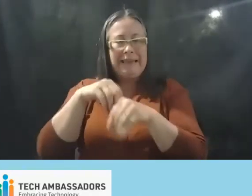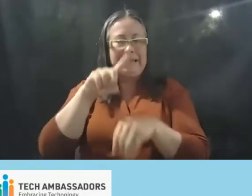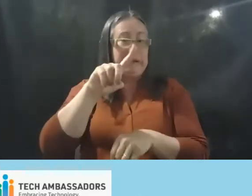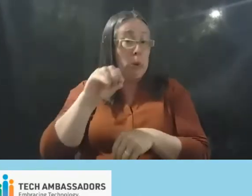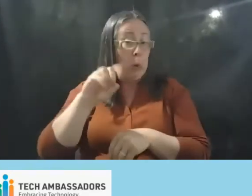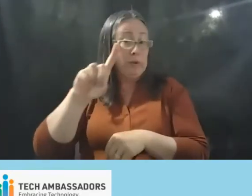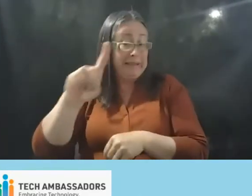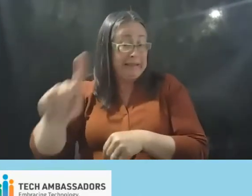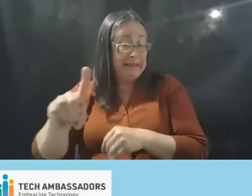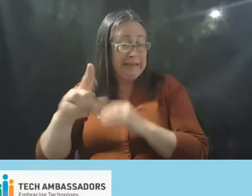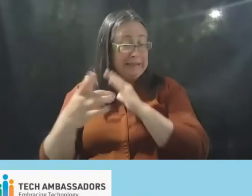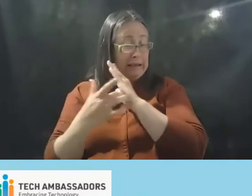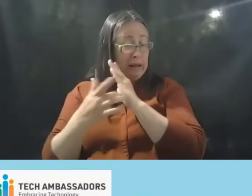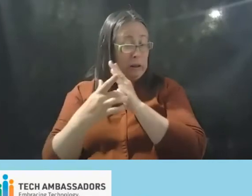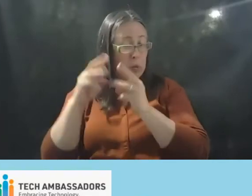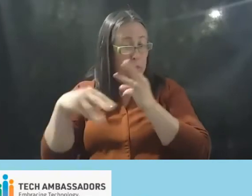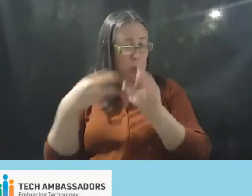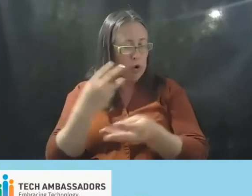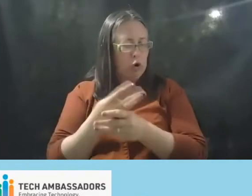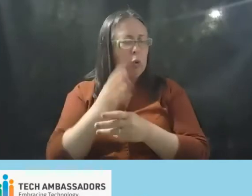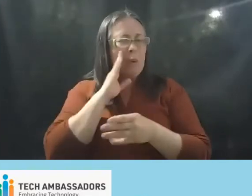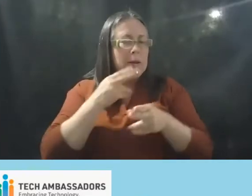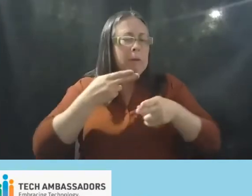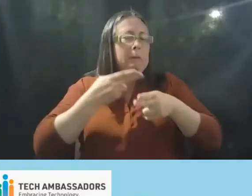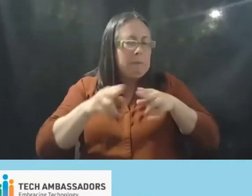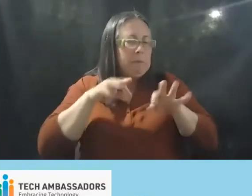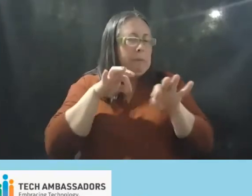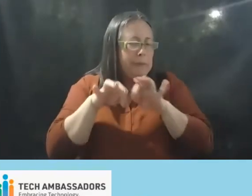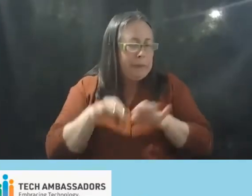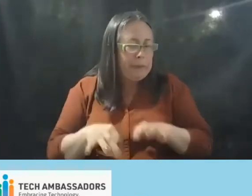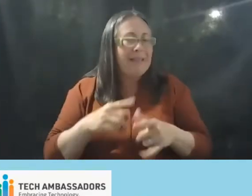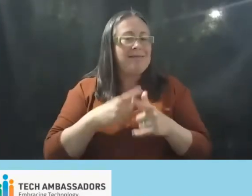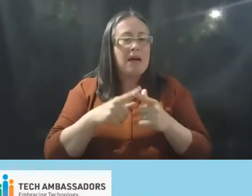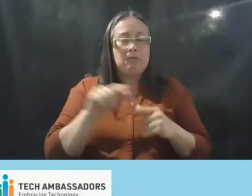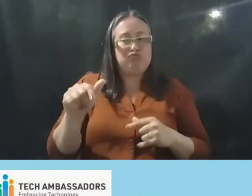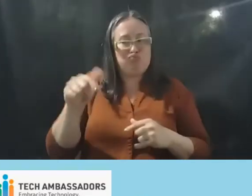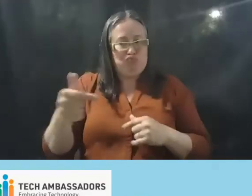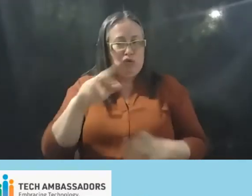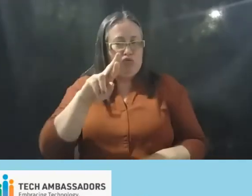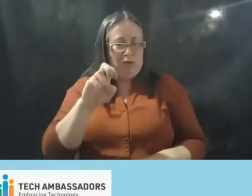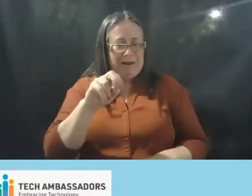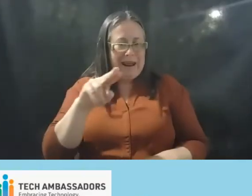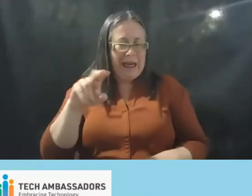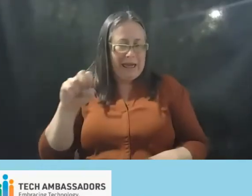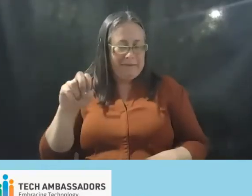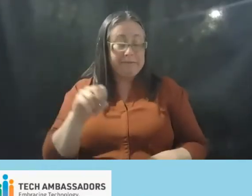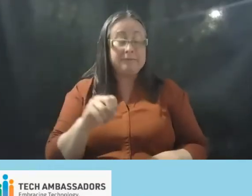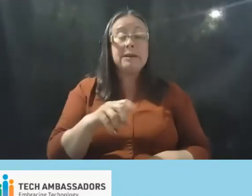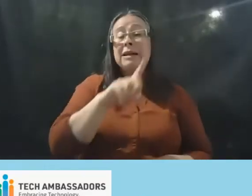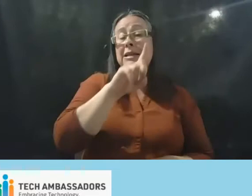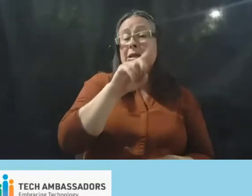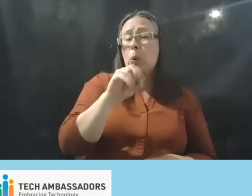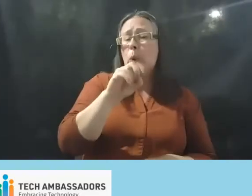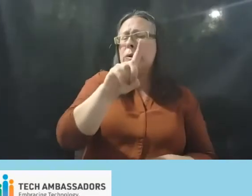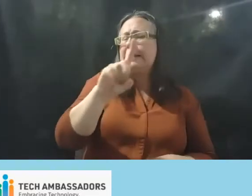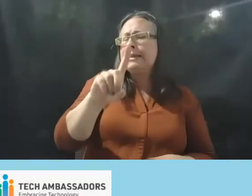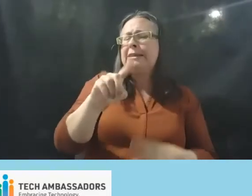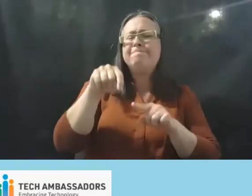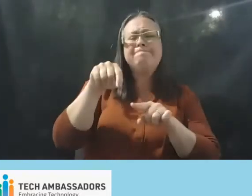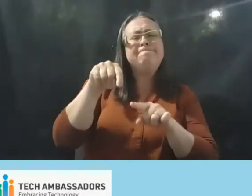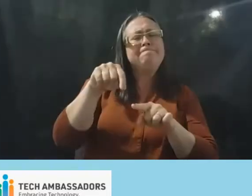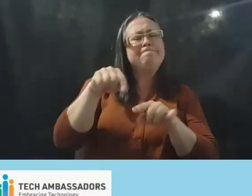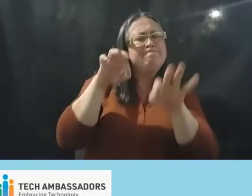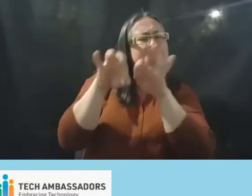just go over these things briefly, and then we can get to Renee. Okay, so according to DoDD, supportive technology is made of